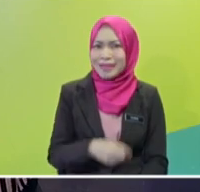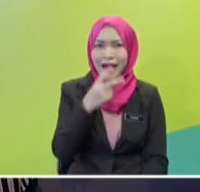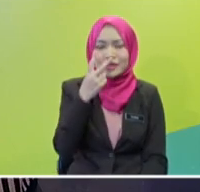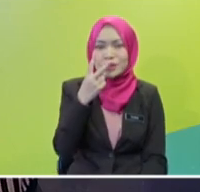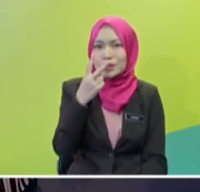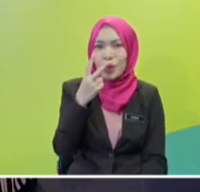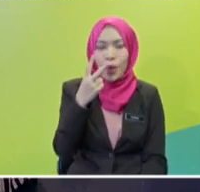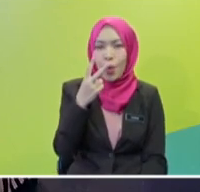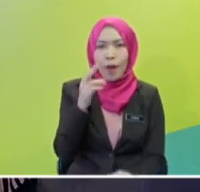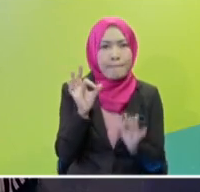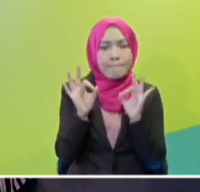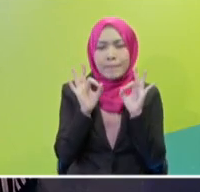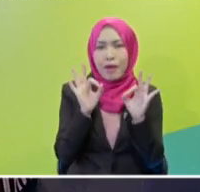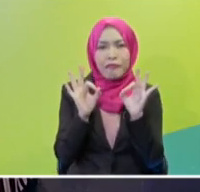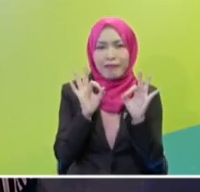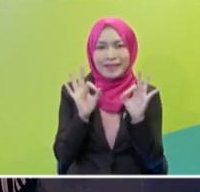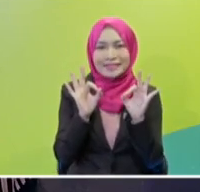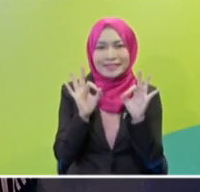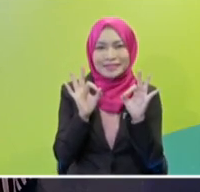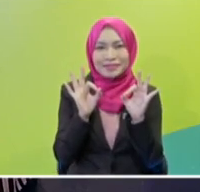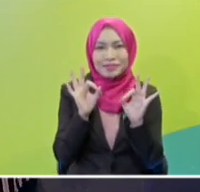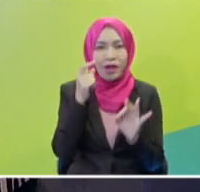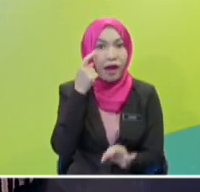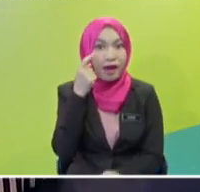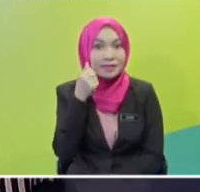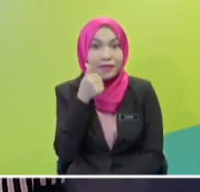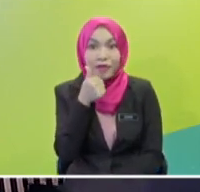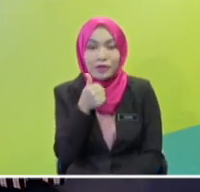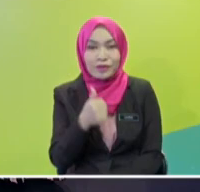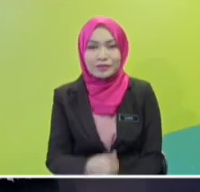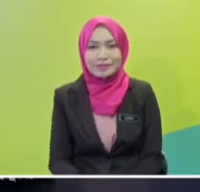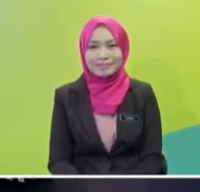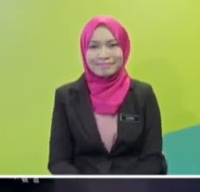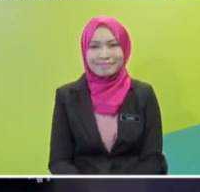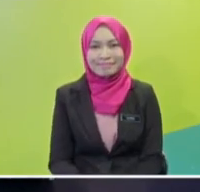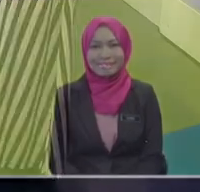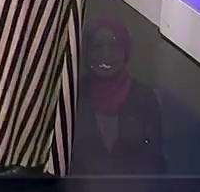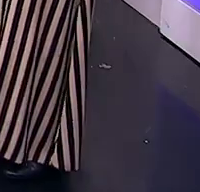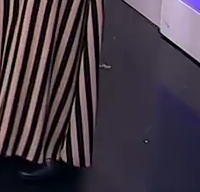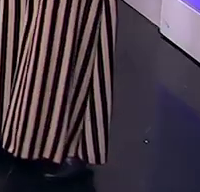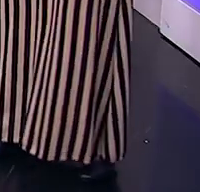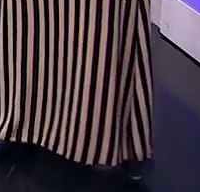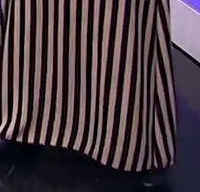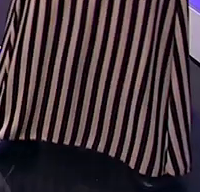you have really good eyes. I think I'll get this. Yeah. Thank you so much. Okay, welcome. Let's see you again. Wow.